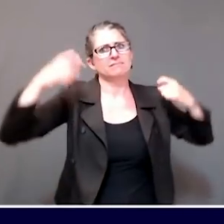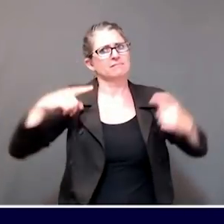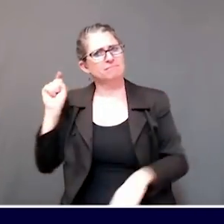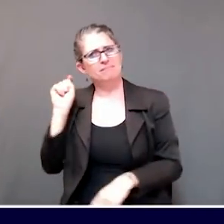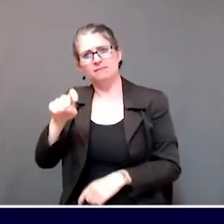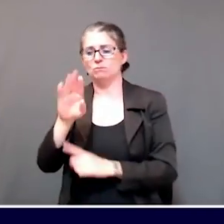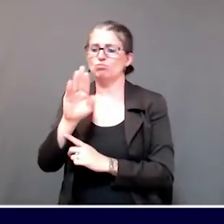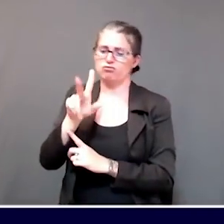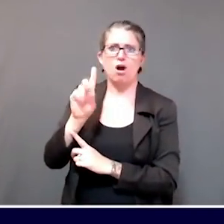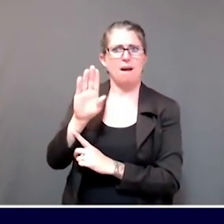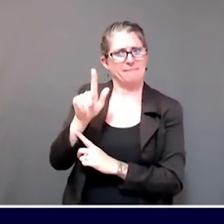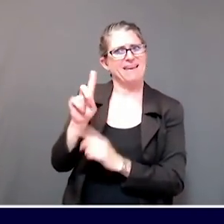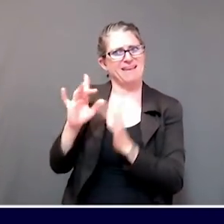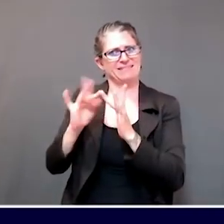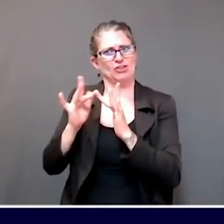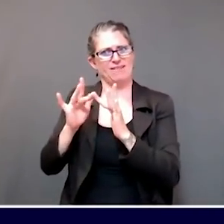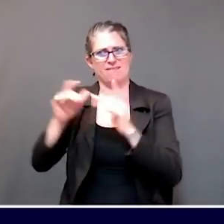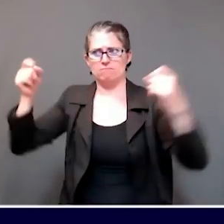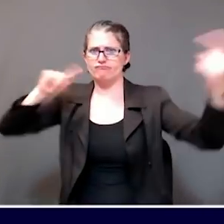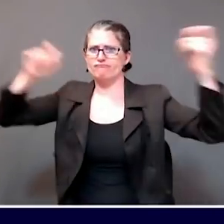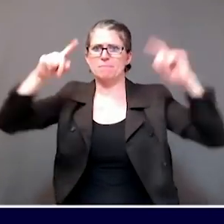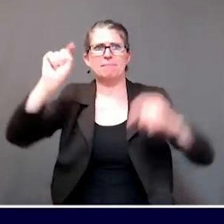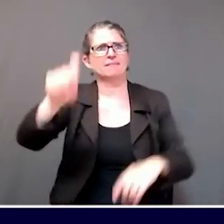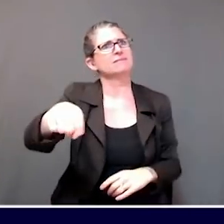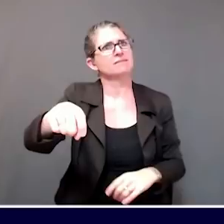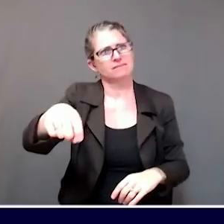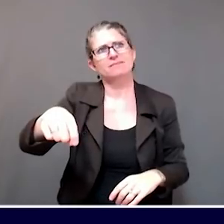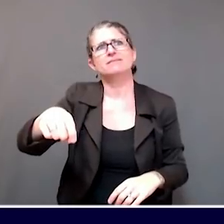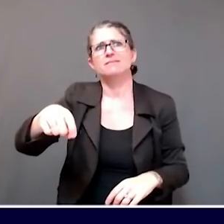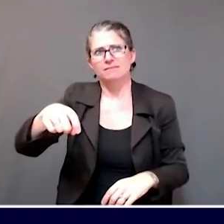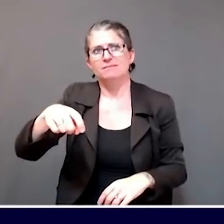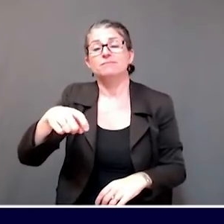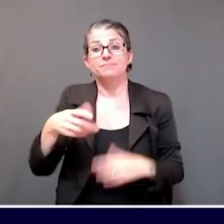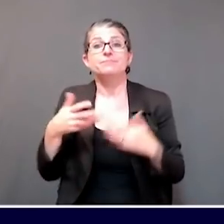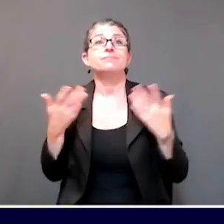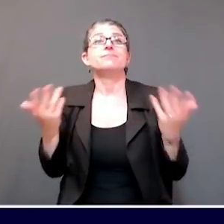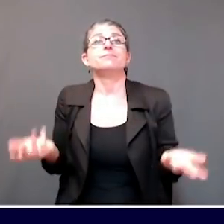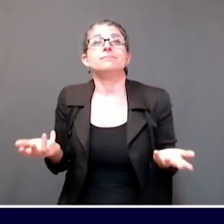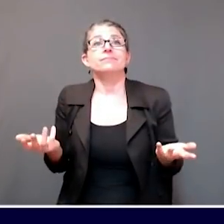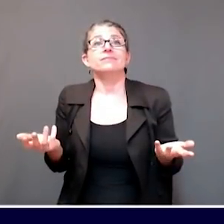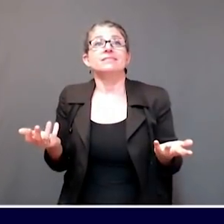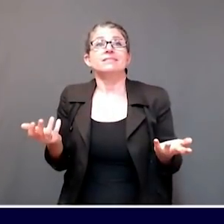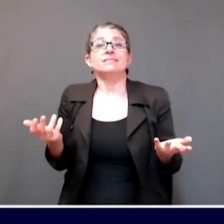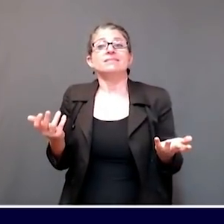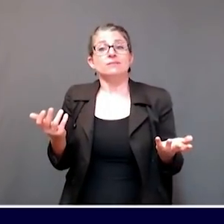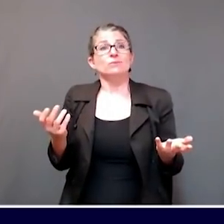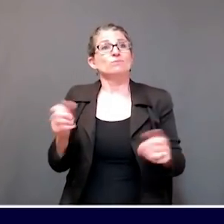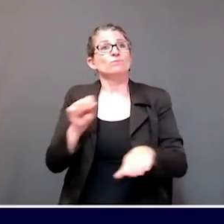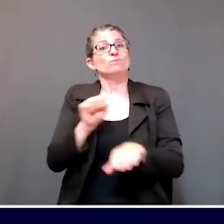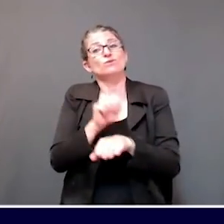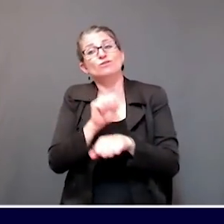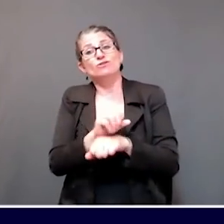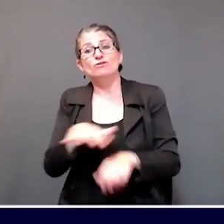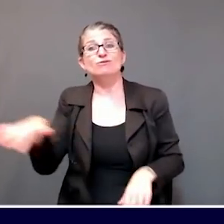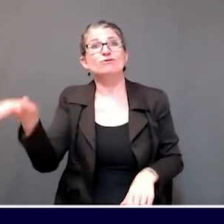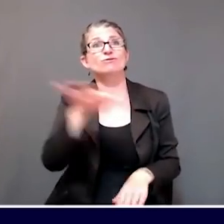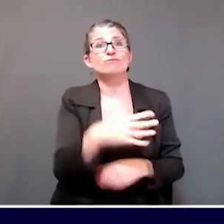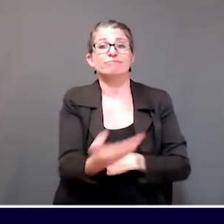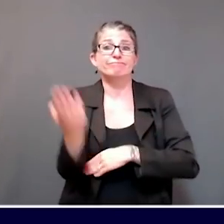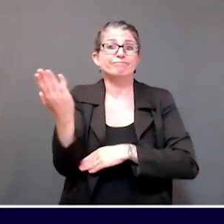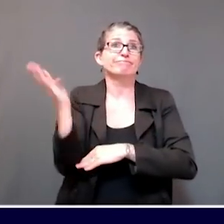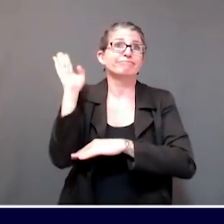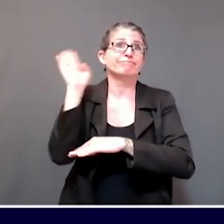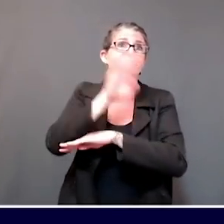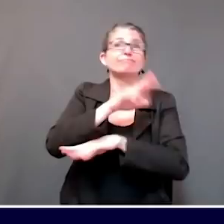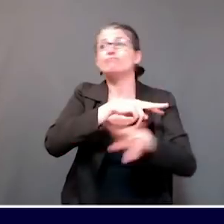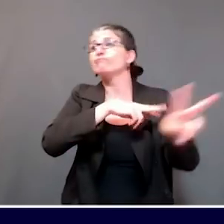what to do this weekend or in the downtime or in the afternoon, I've been taking day trips here and there across Maine, and I'm loving seeing